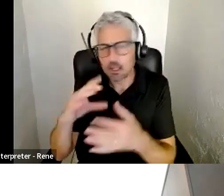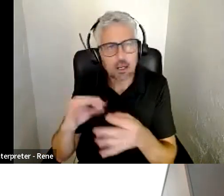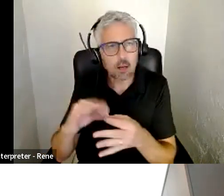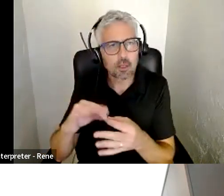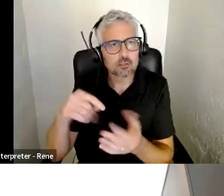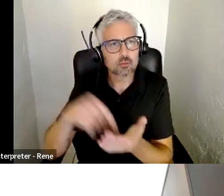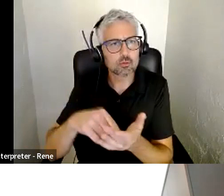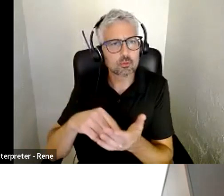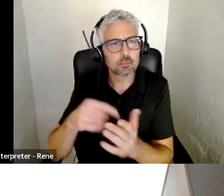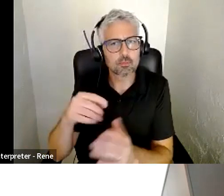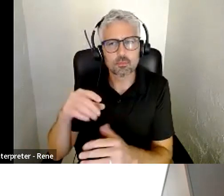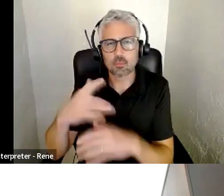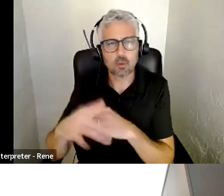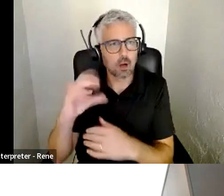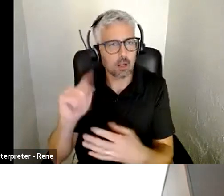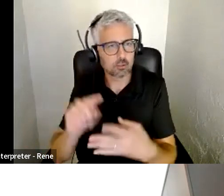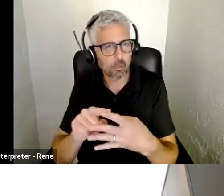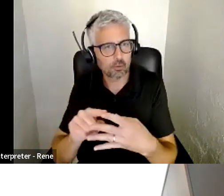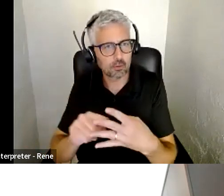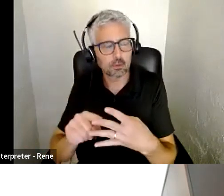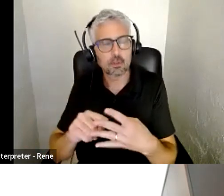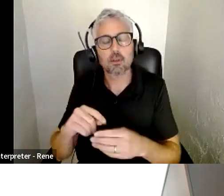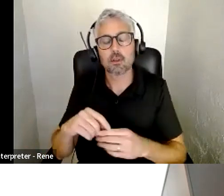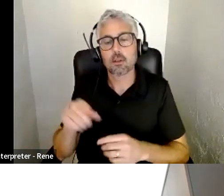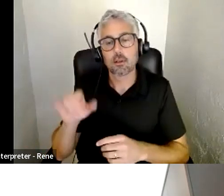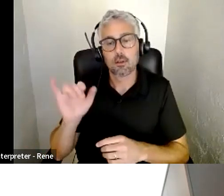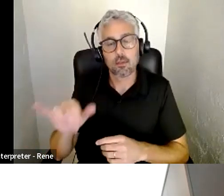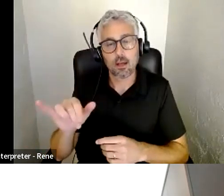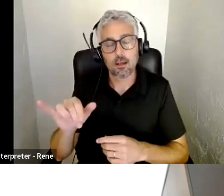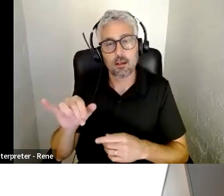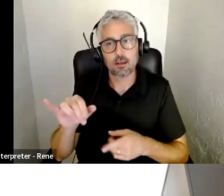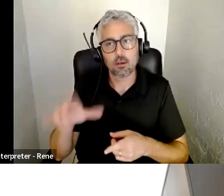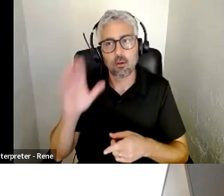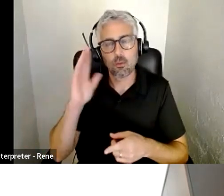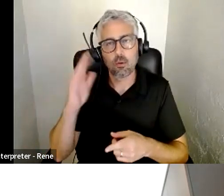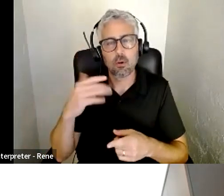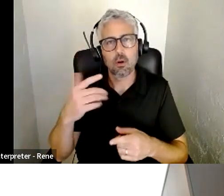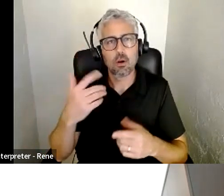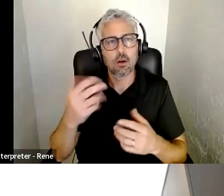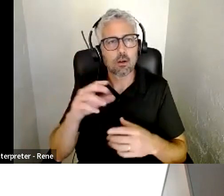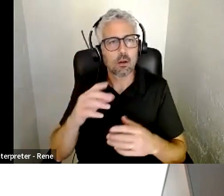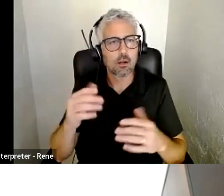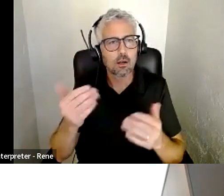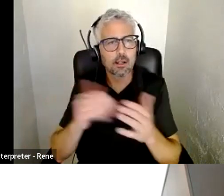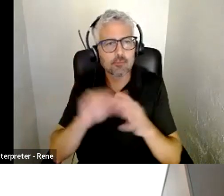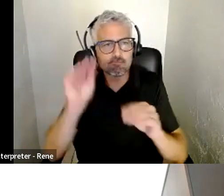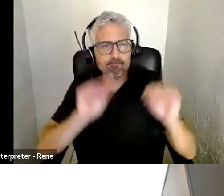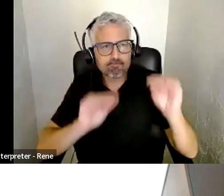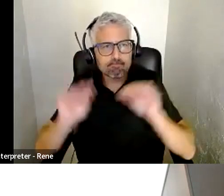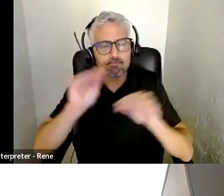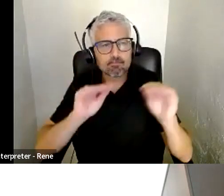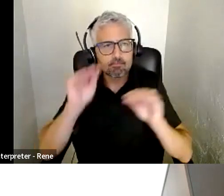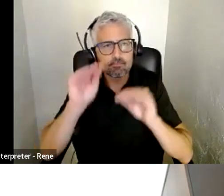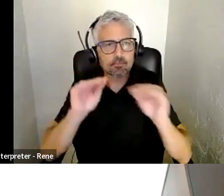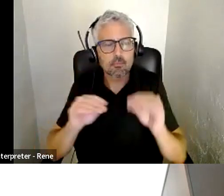October, talk about is a realignment of the FAR provision,